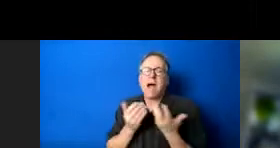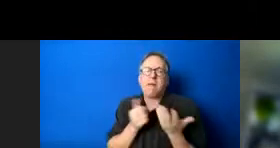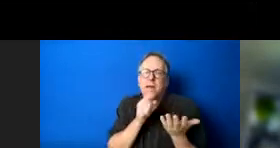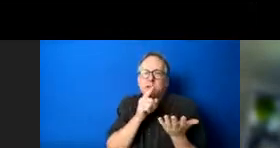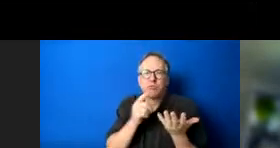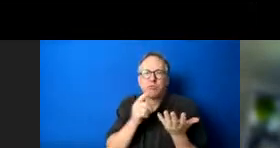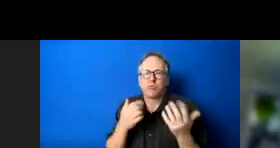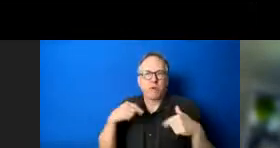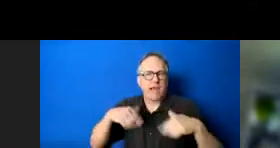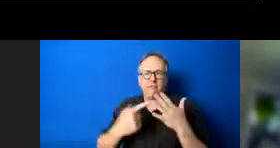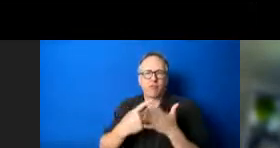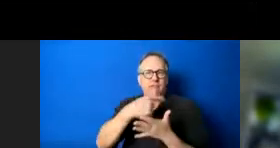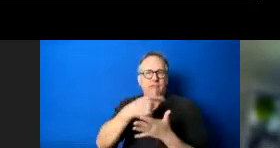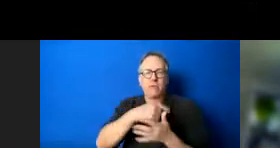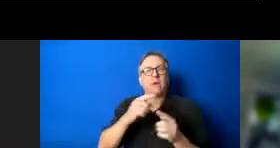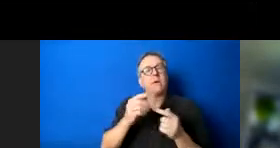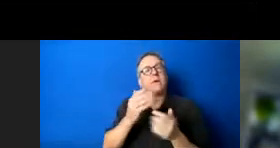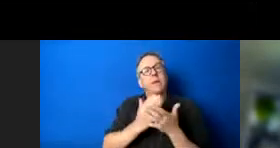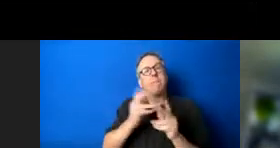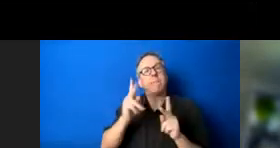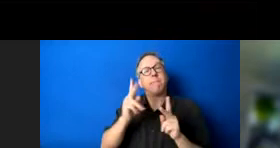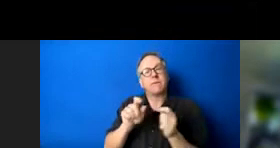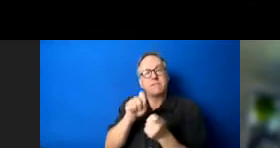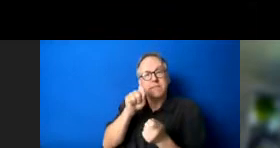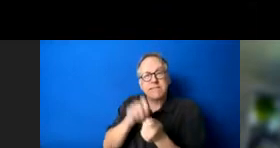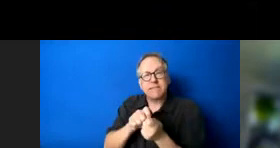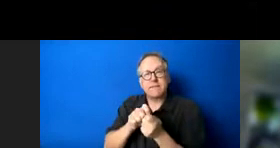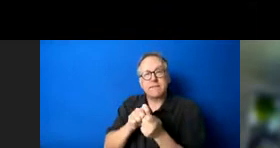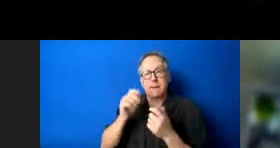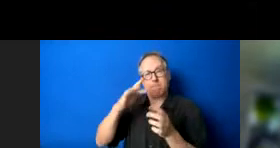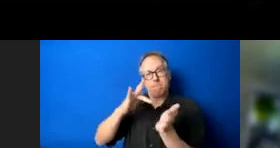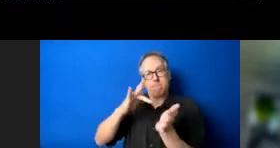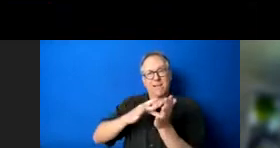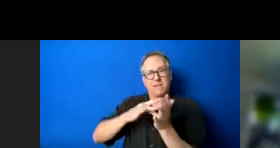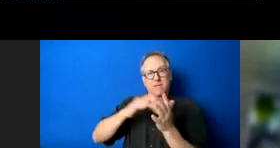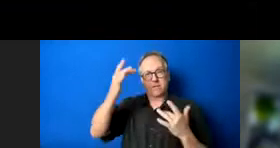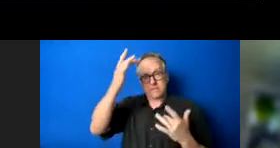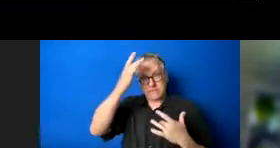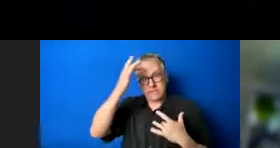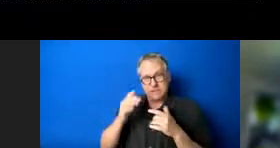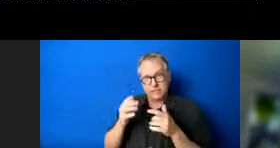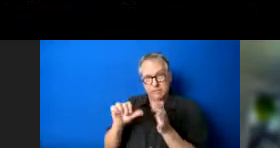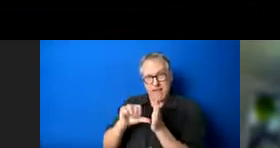reviewed this. In the people with certain medical conditions page, it does acknowledge that,